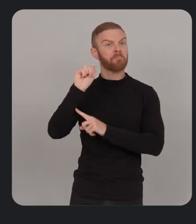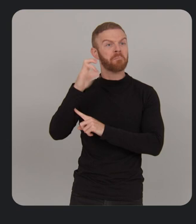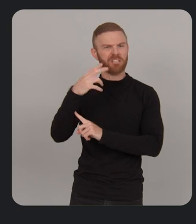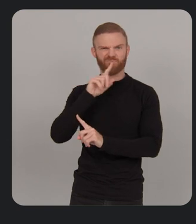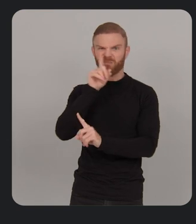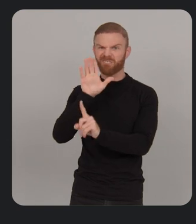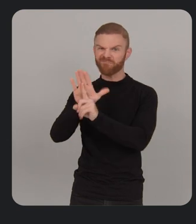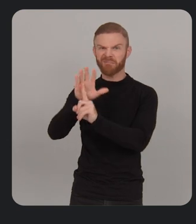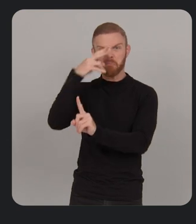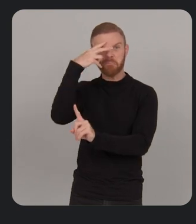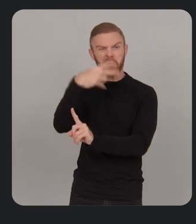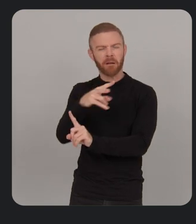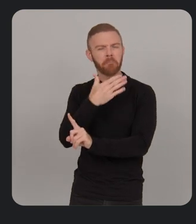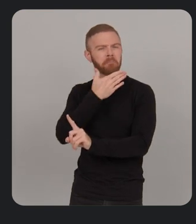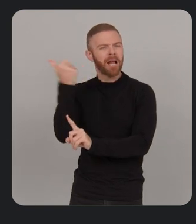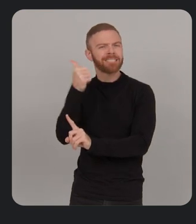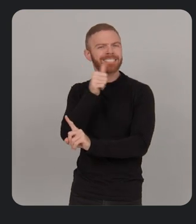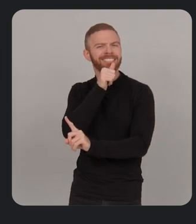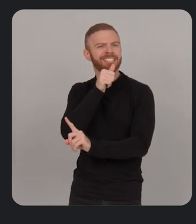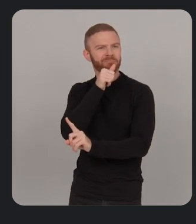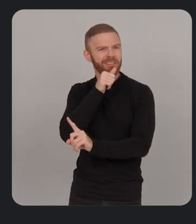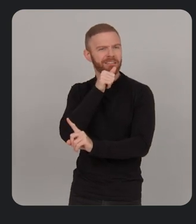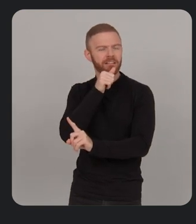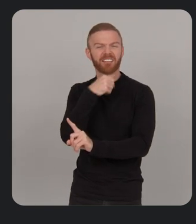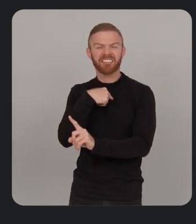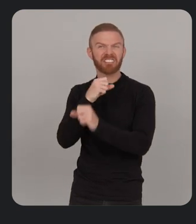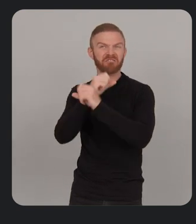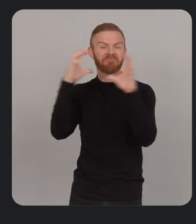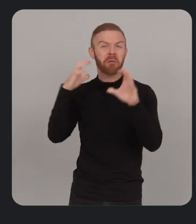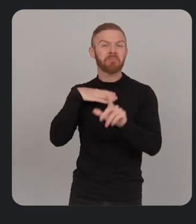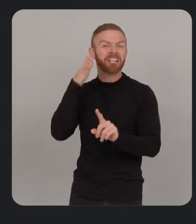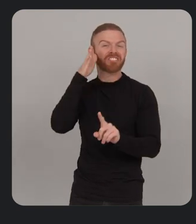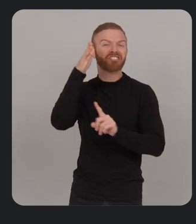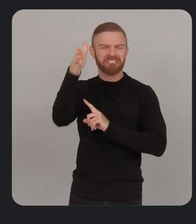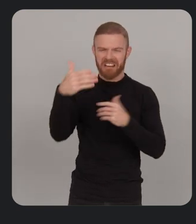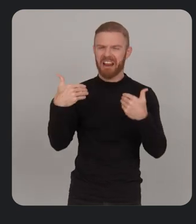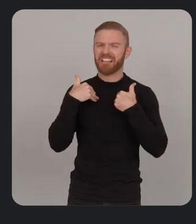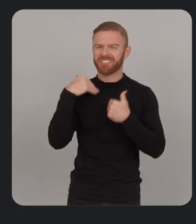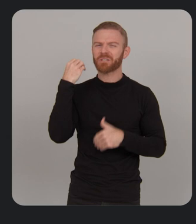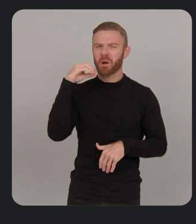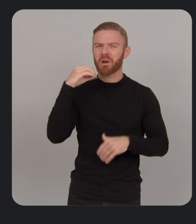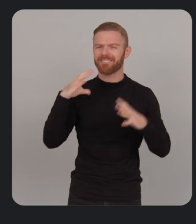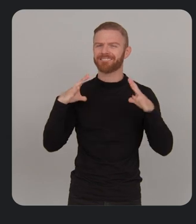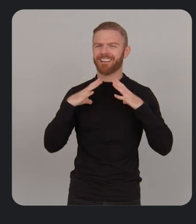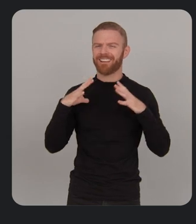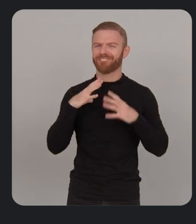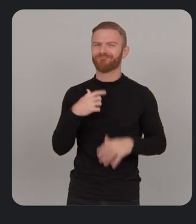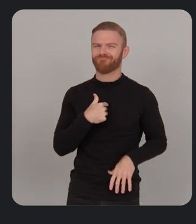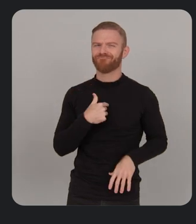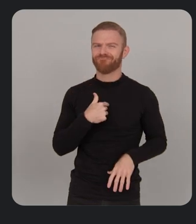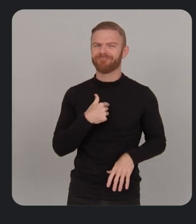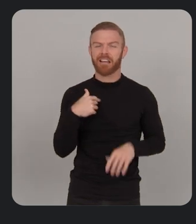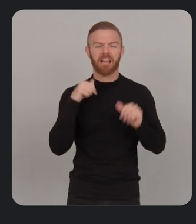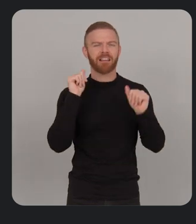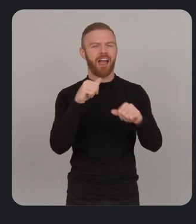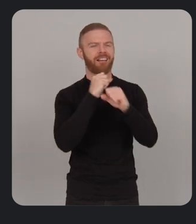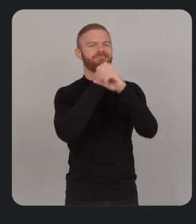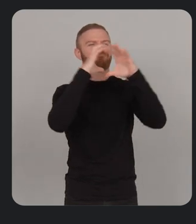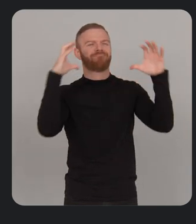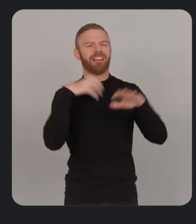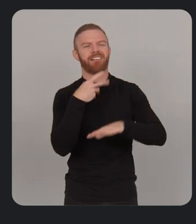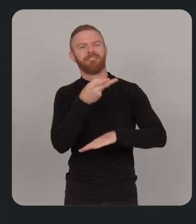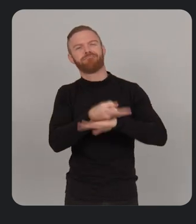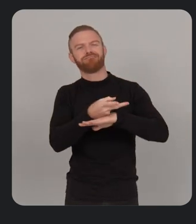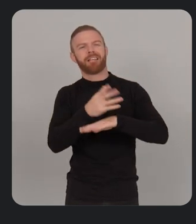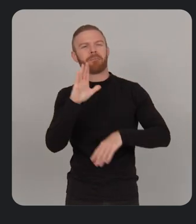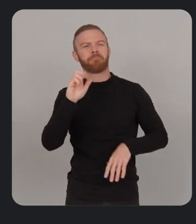that Oaxacan beaches were one of Mexico's best-kept secrets. I have a Oaxacan vacation in my future now. I can see myself sitting on the